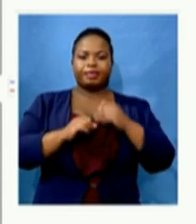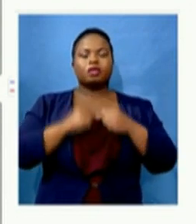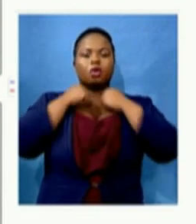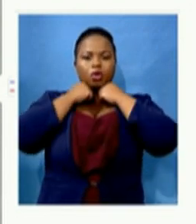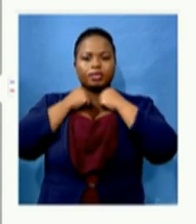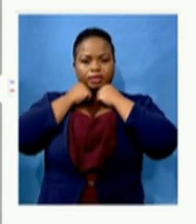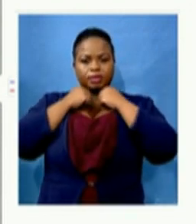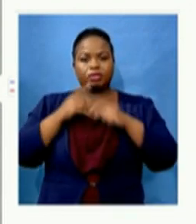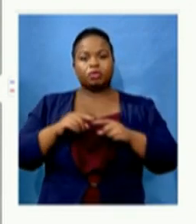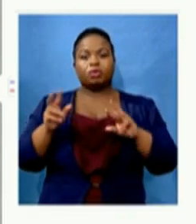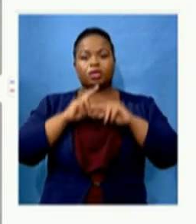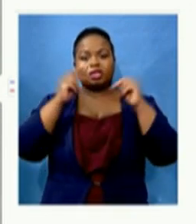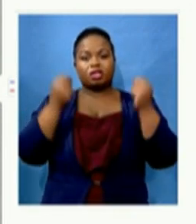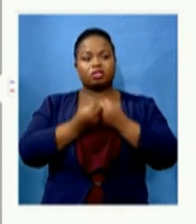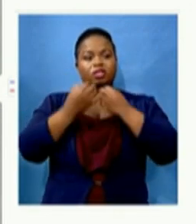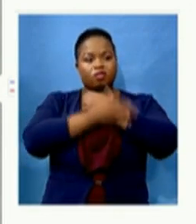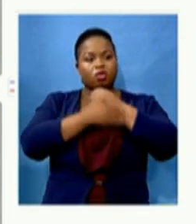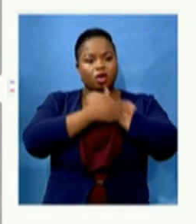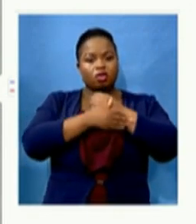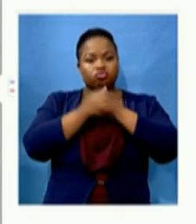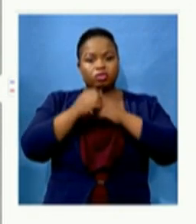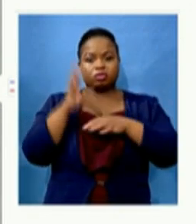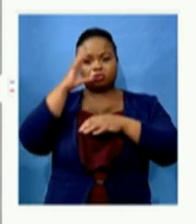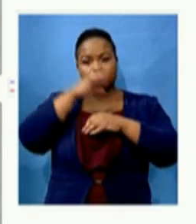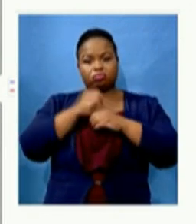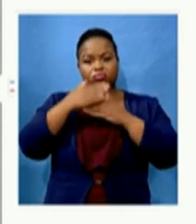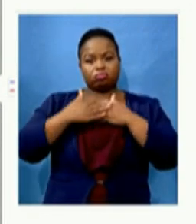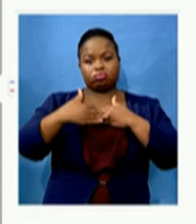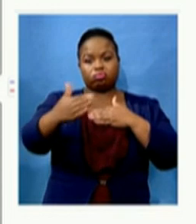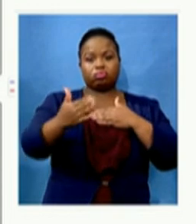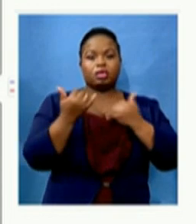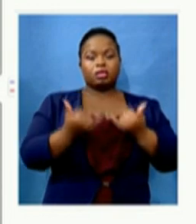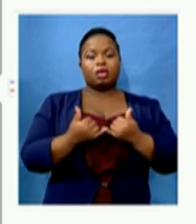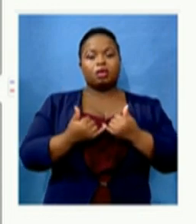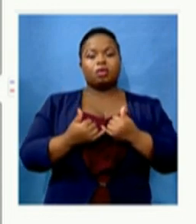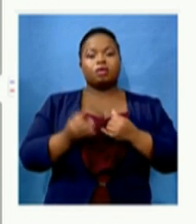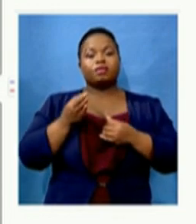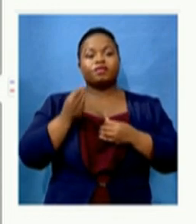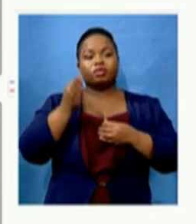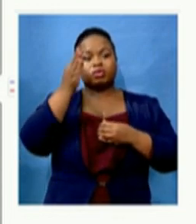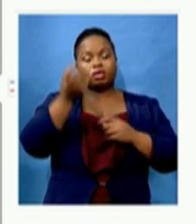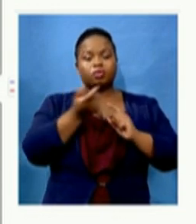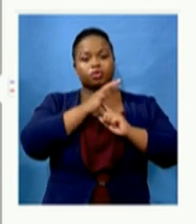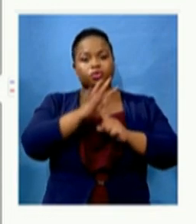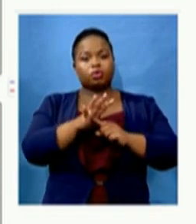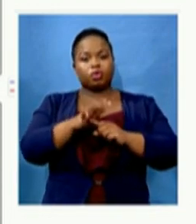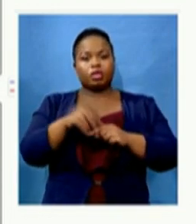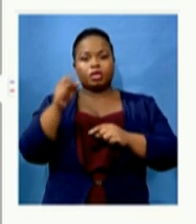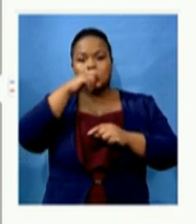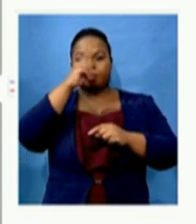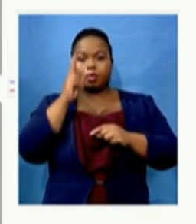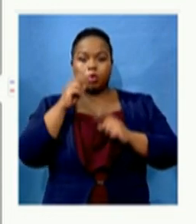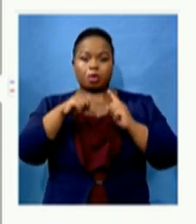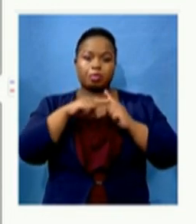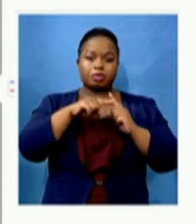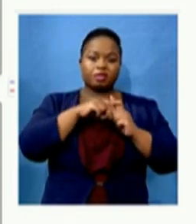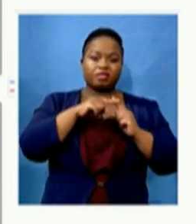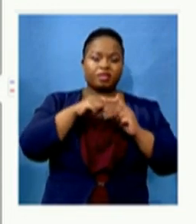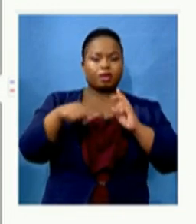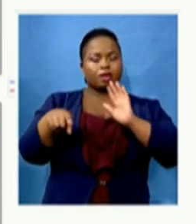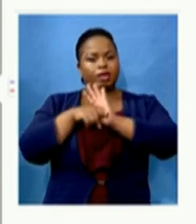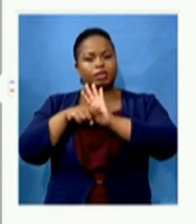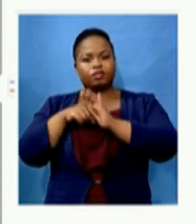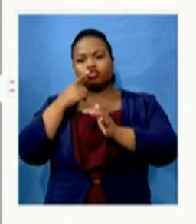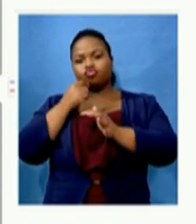So we're showing the optimistic scenario in blue and the pessimistic scenario in red. And what you can see